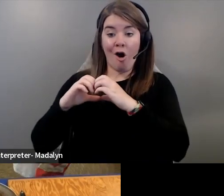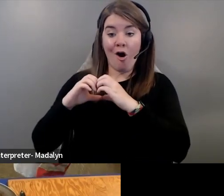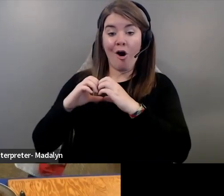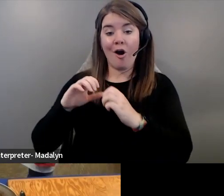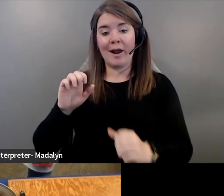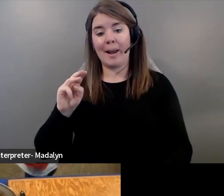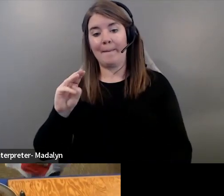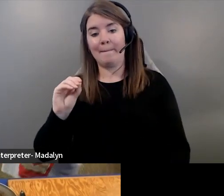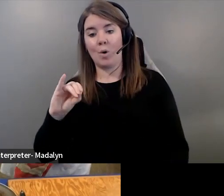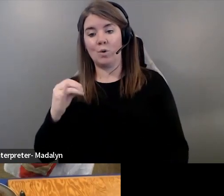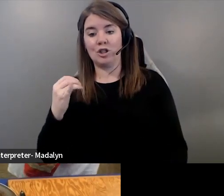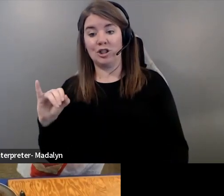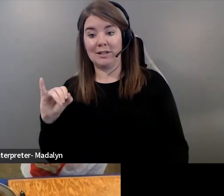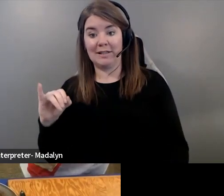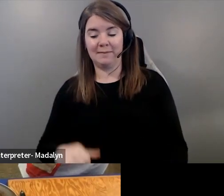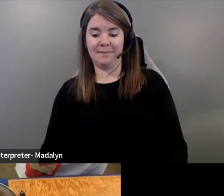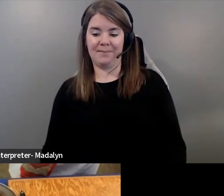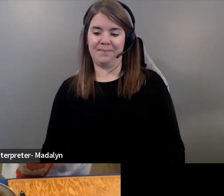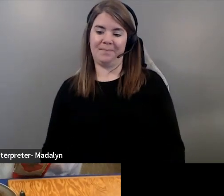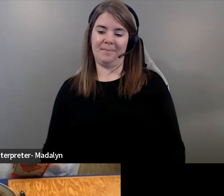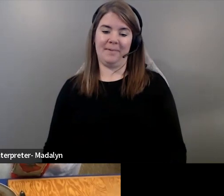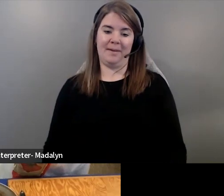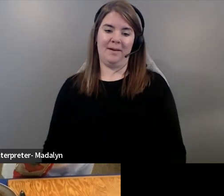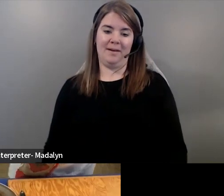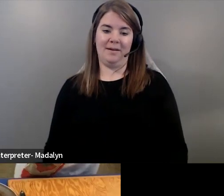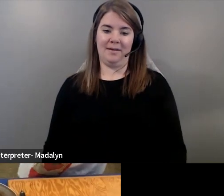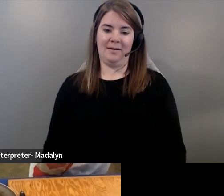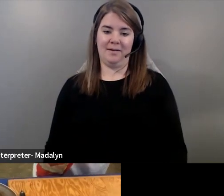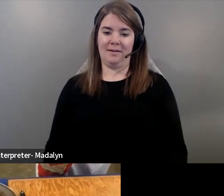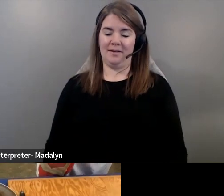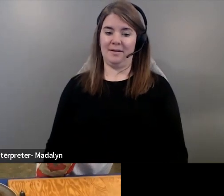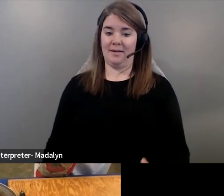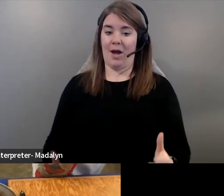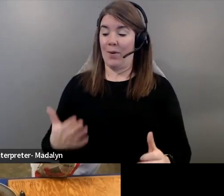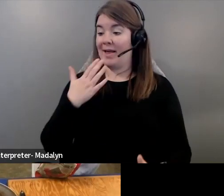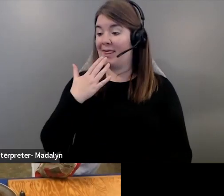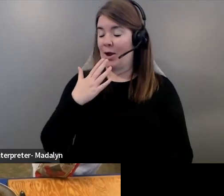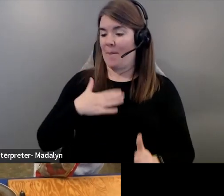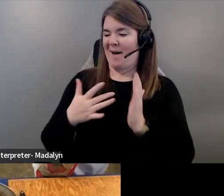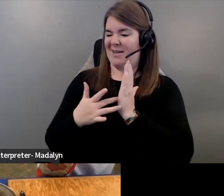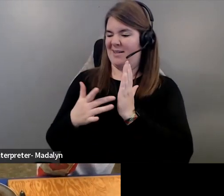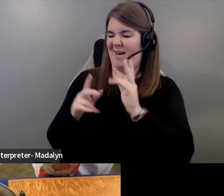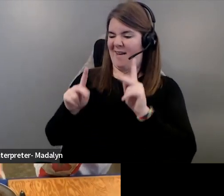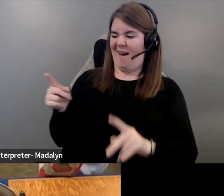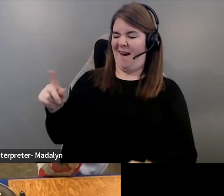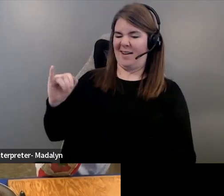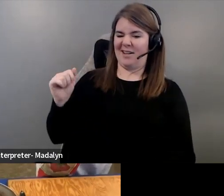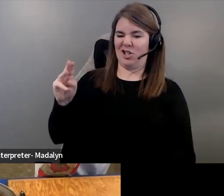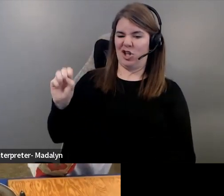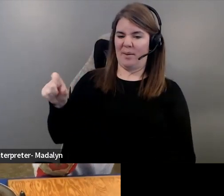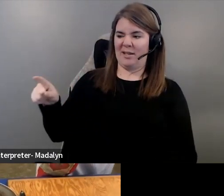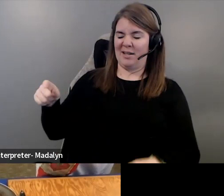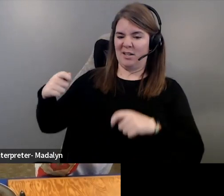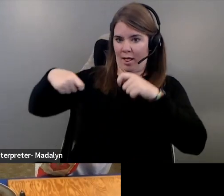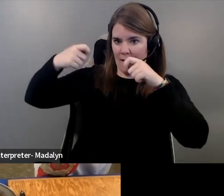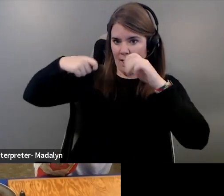Thank you. So, And I'm gonna give a and thank then you to my tech guy. James is running the camera that's over the food.